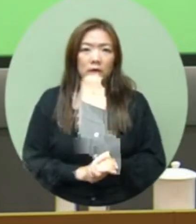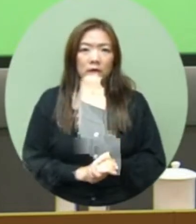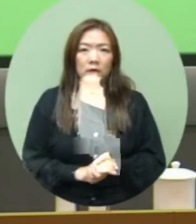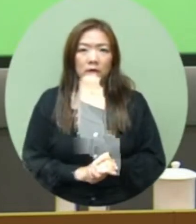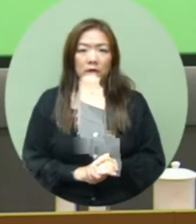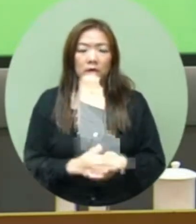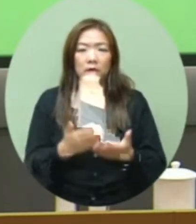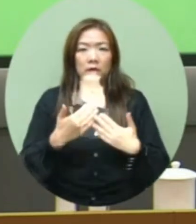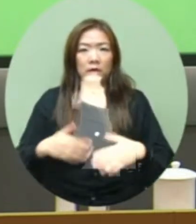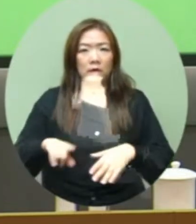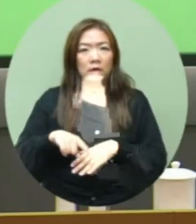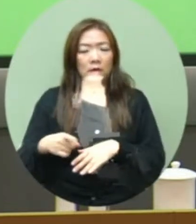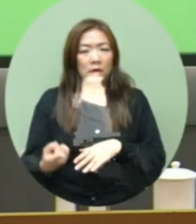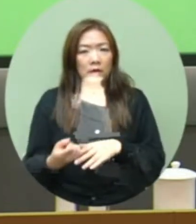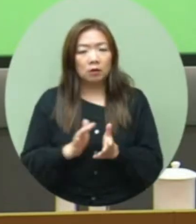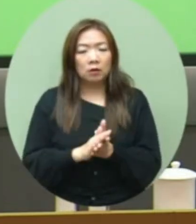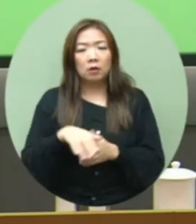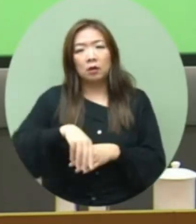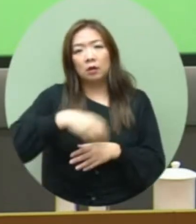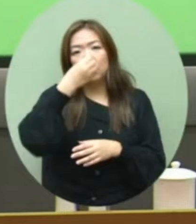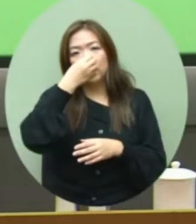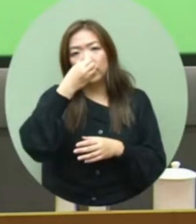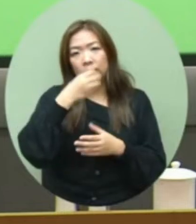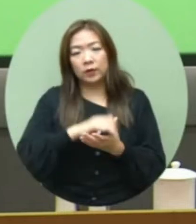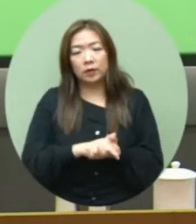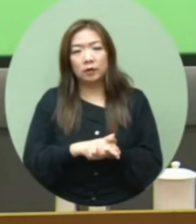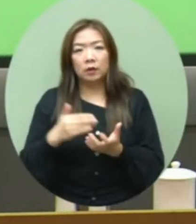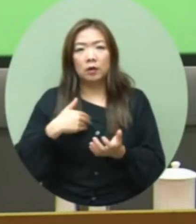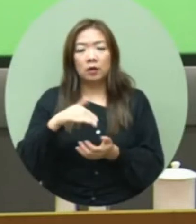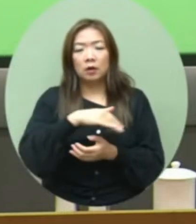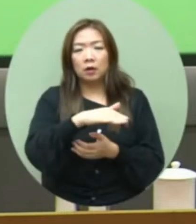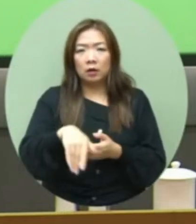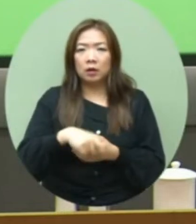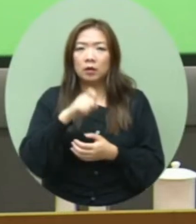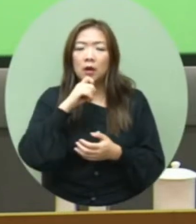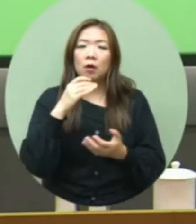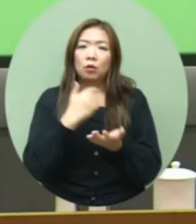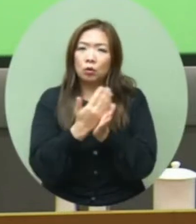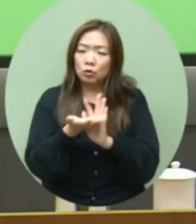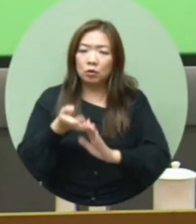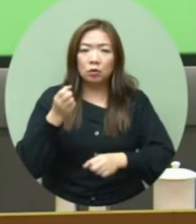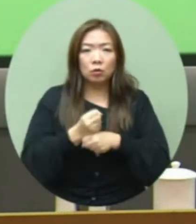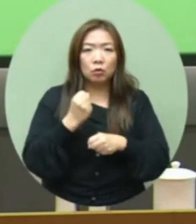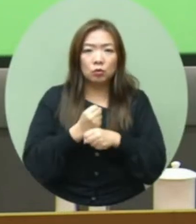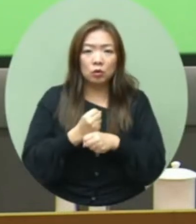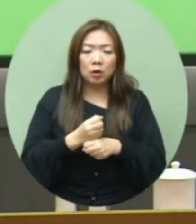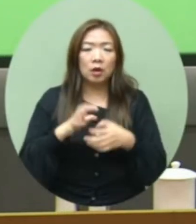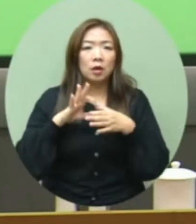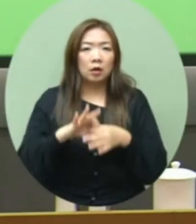This is also about promoting Chinese culture in Hong Kong.